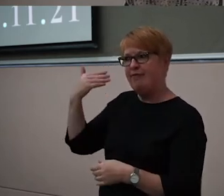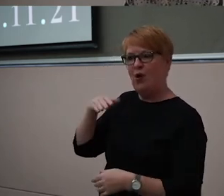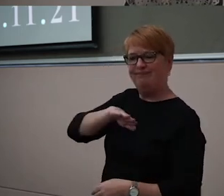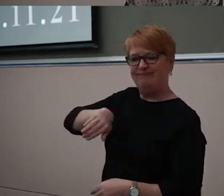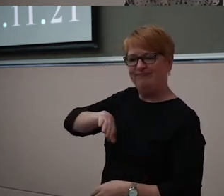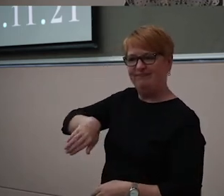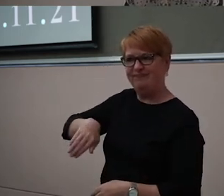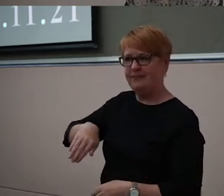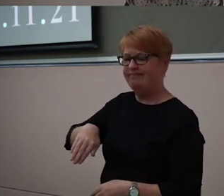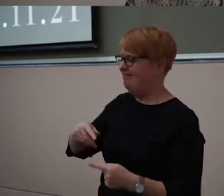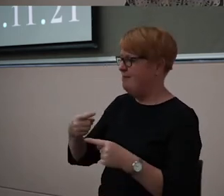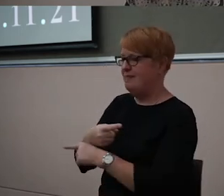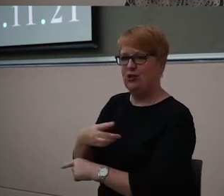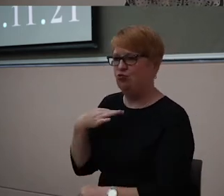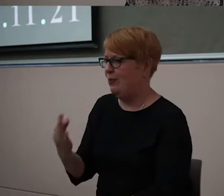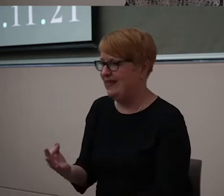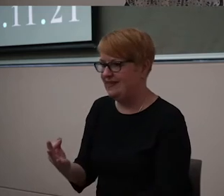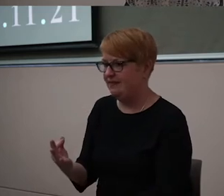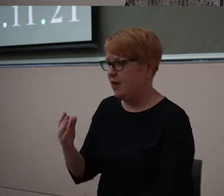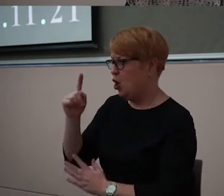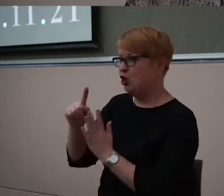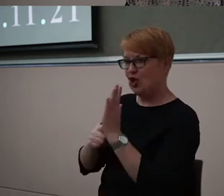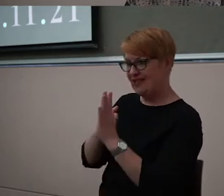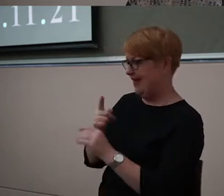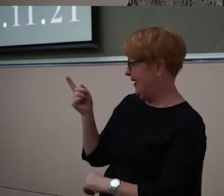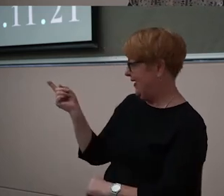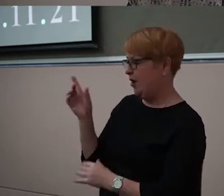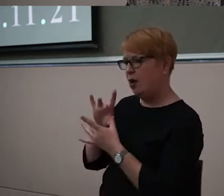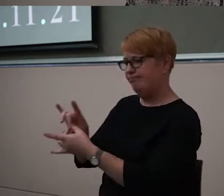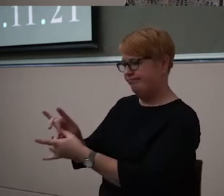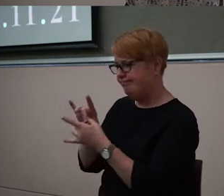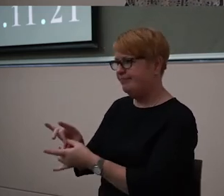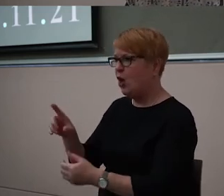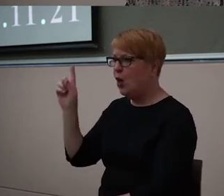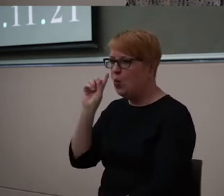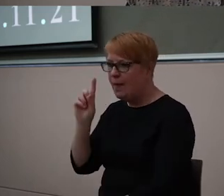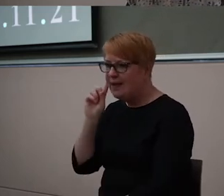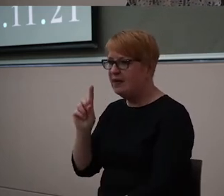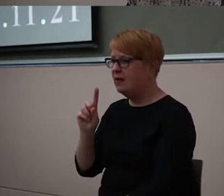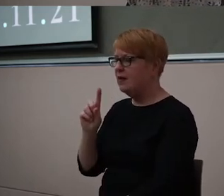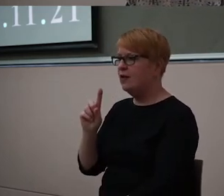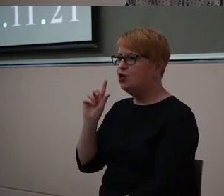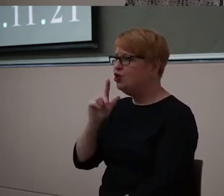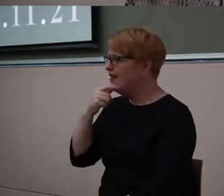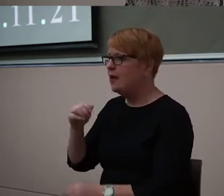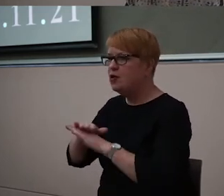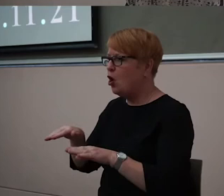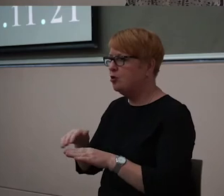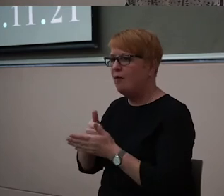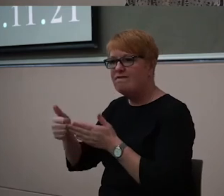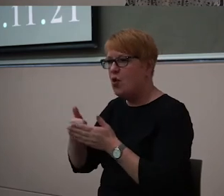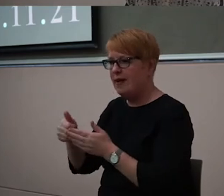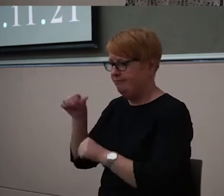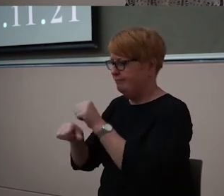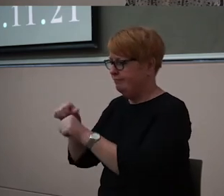misrepresented. Jasleen has been working collaboratively with a group of women and gender non-conforming people from Rochdale's Pakistani,